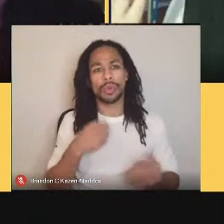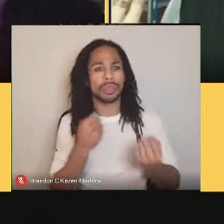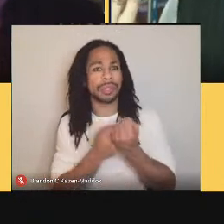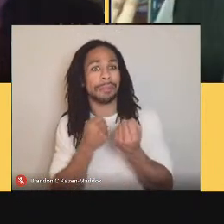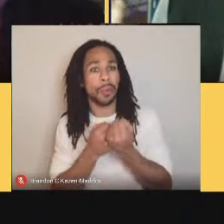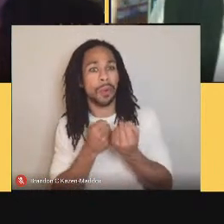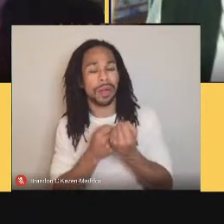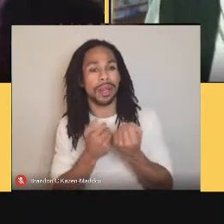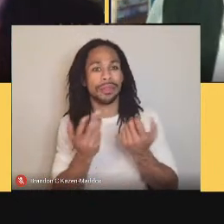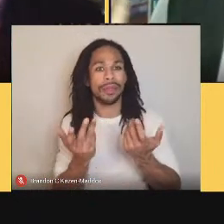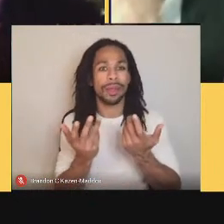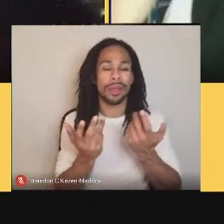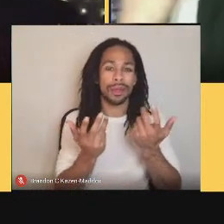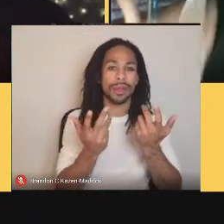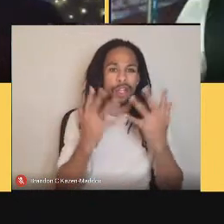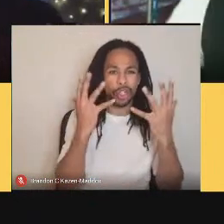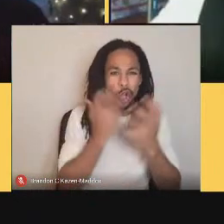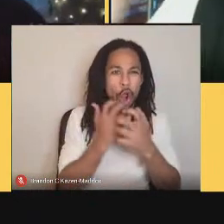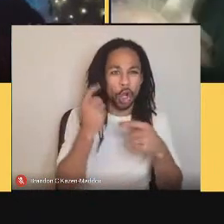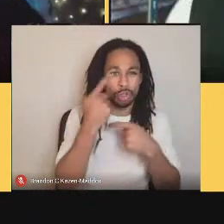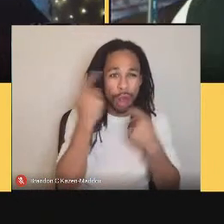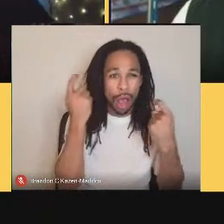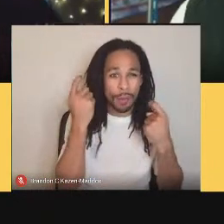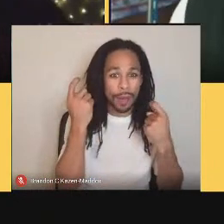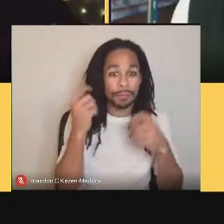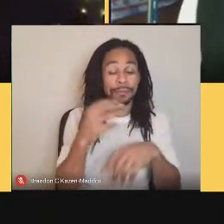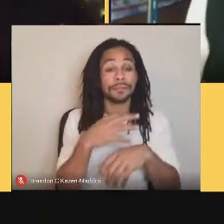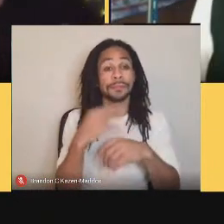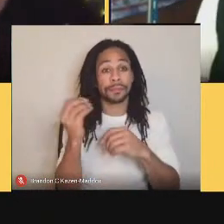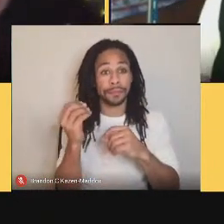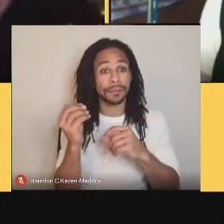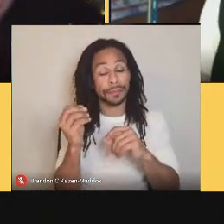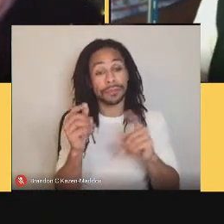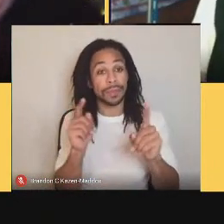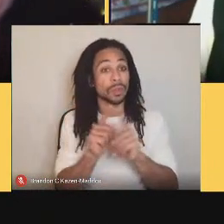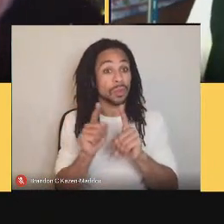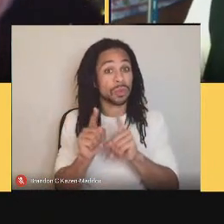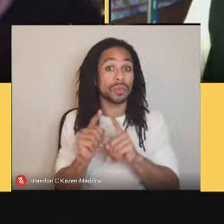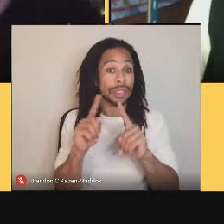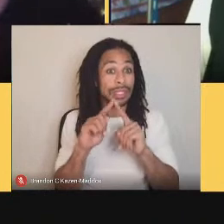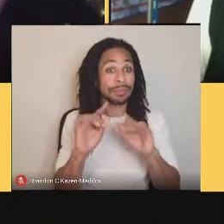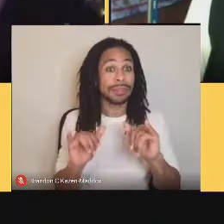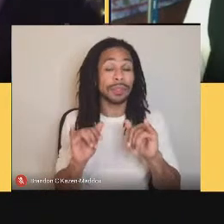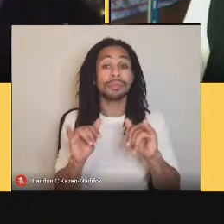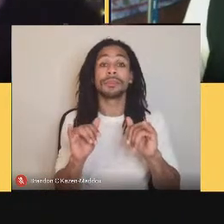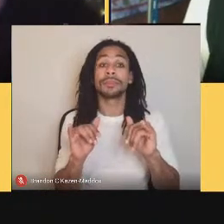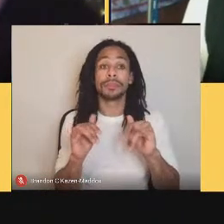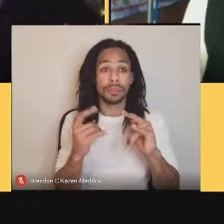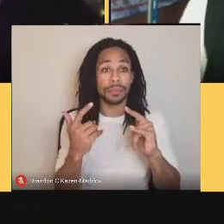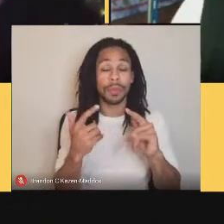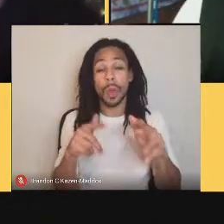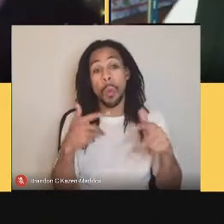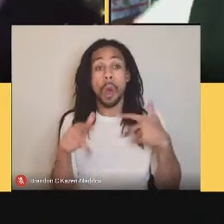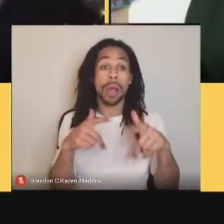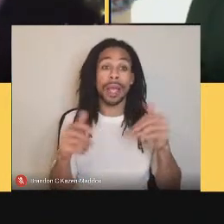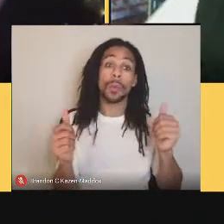two goofs over here with Swiss and Lali, let's just write stuff that is walking along with them, you know, just kind of like two little toadstools